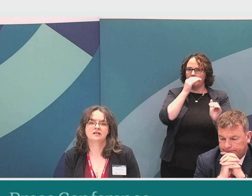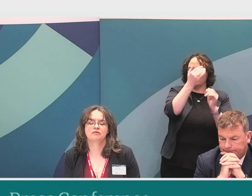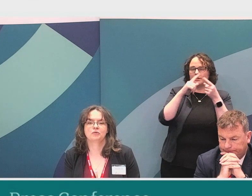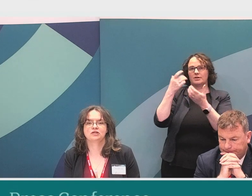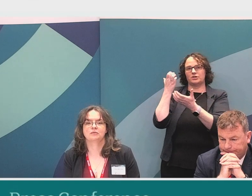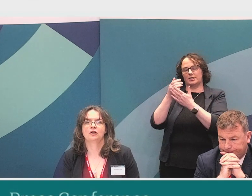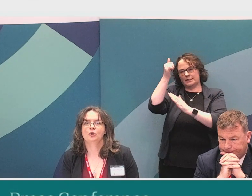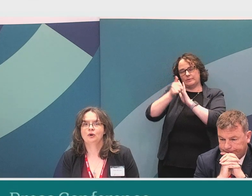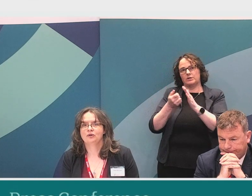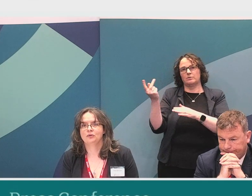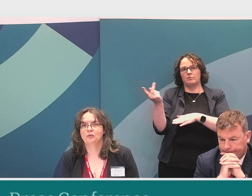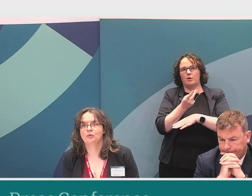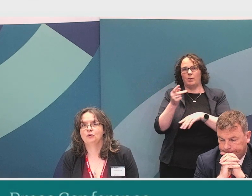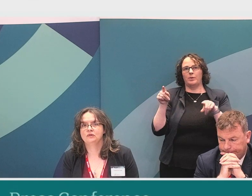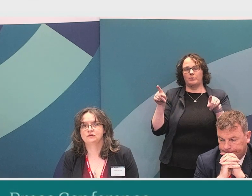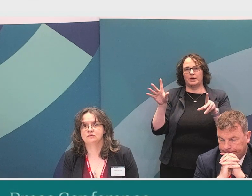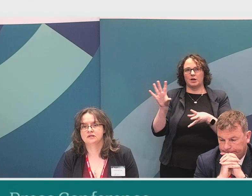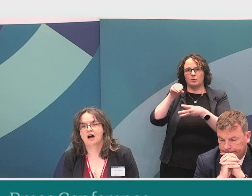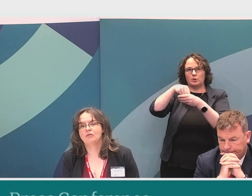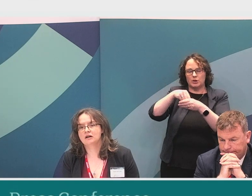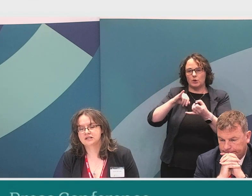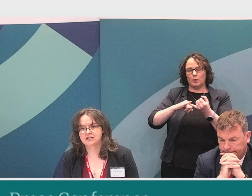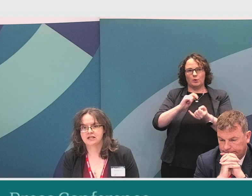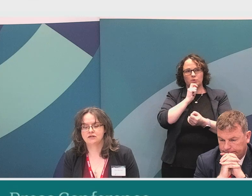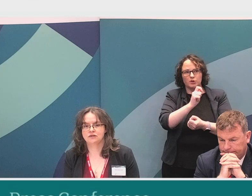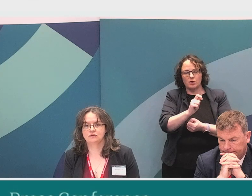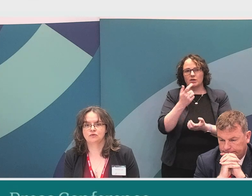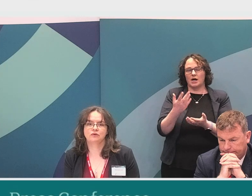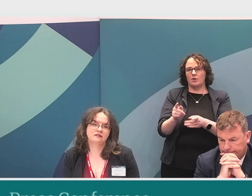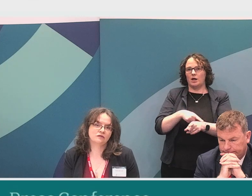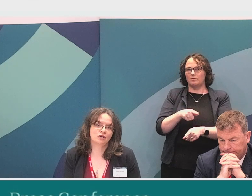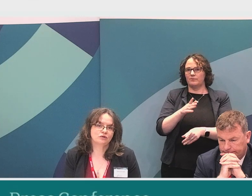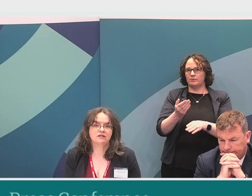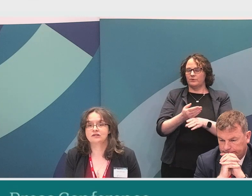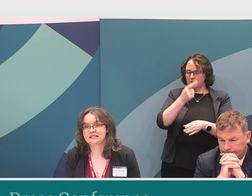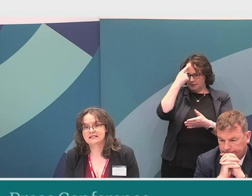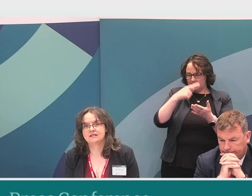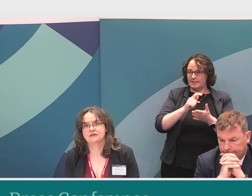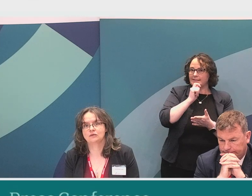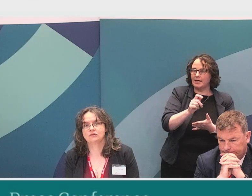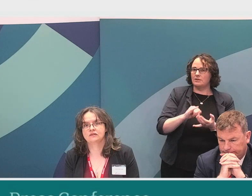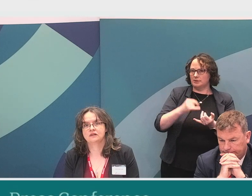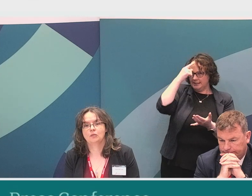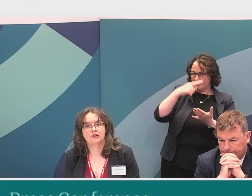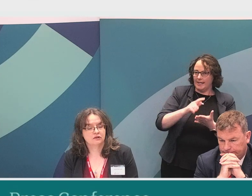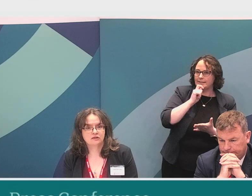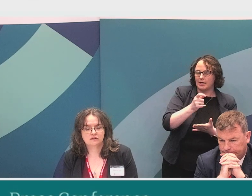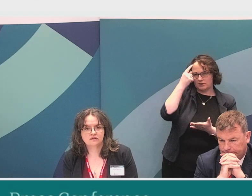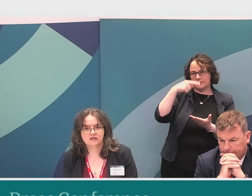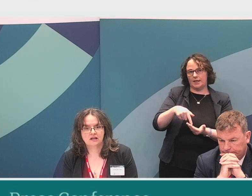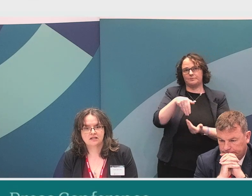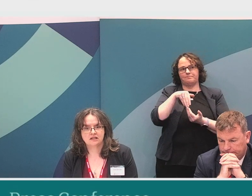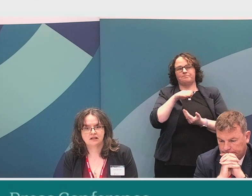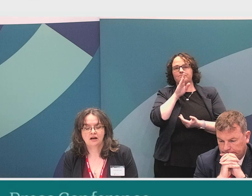contain information about, who was told, how long did it take you to do it, the reasons why you did or didn't disclose, whether you disclosed to